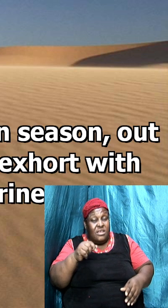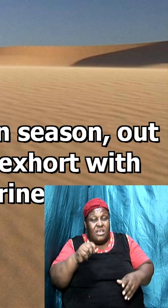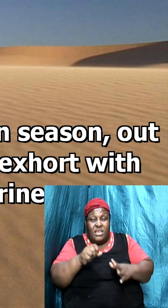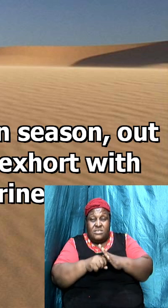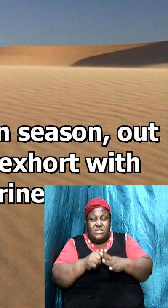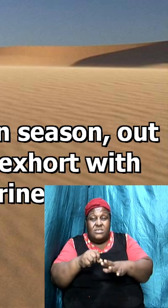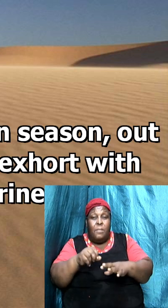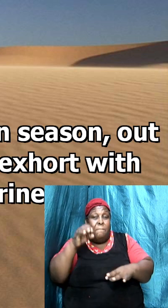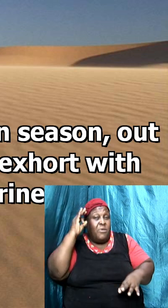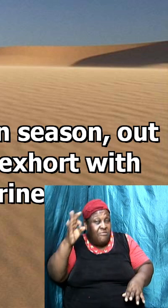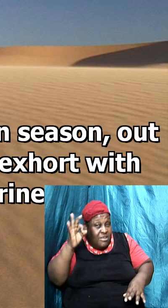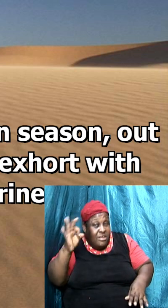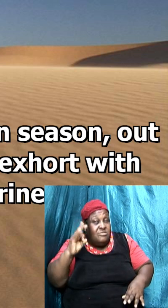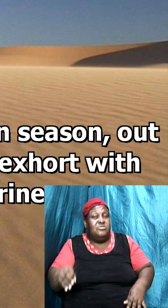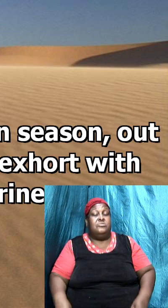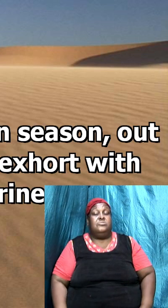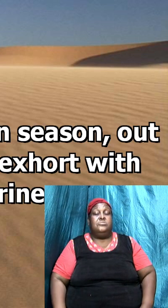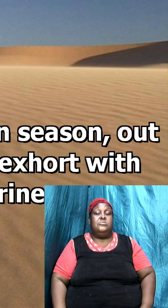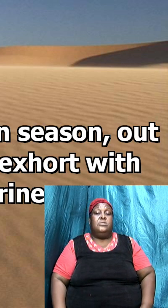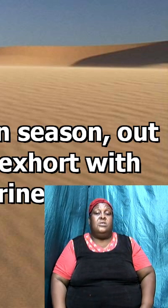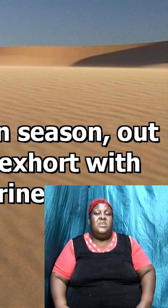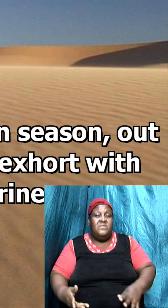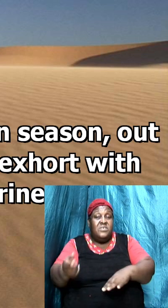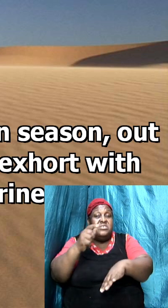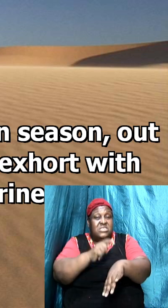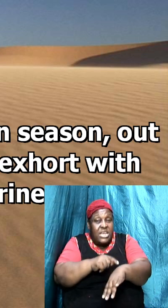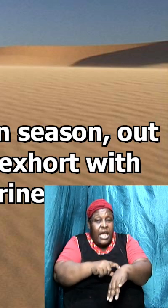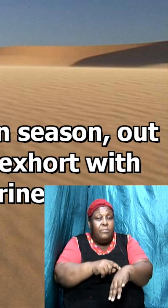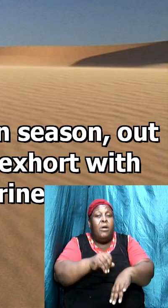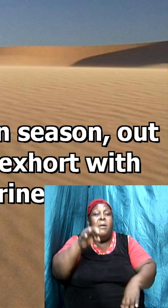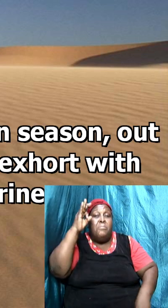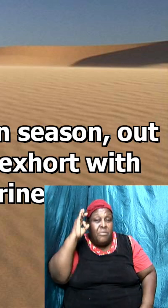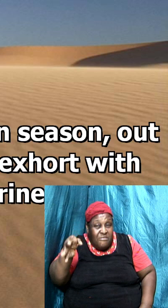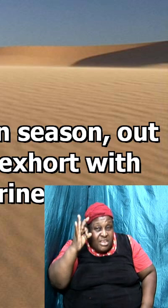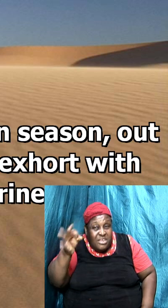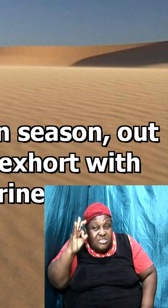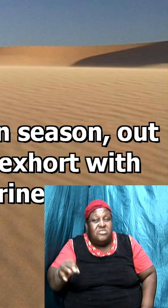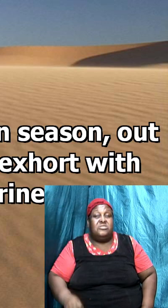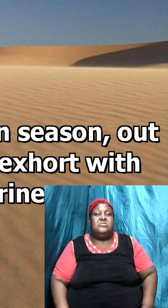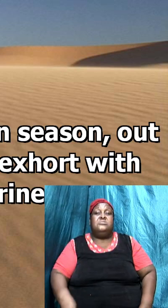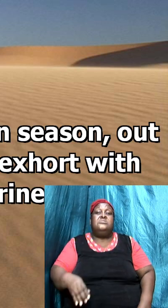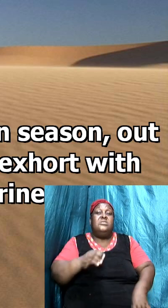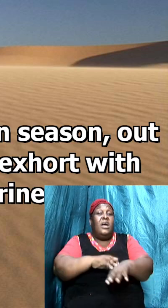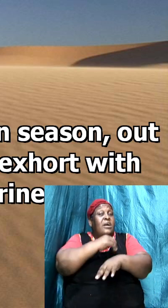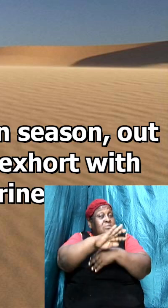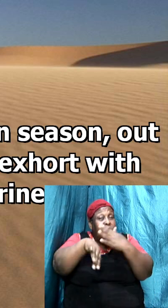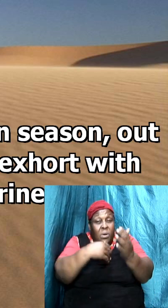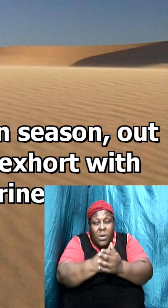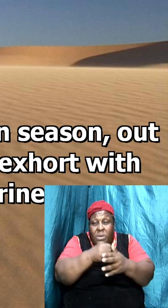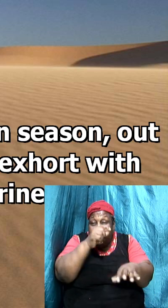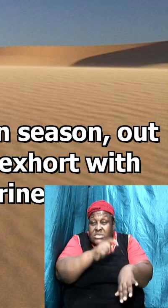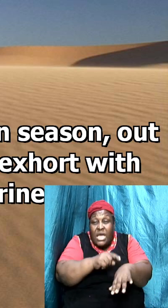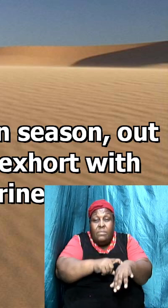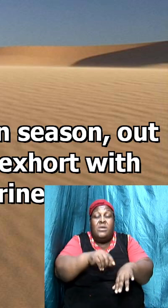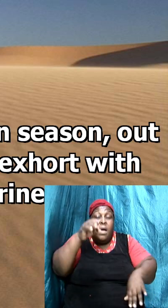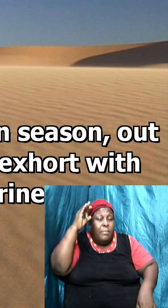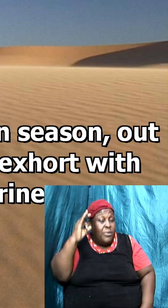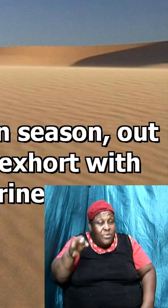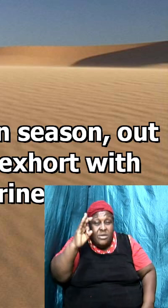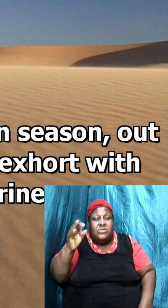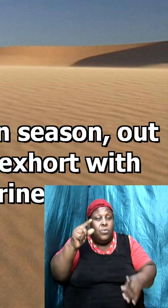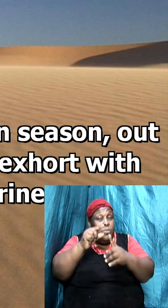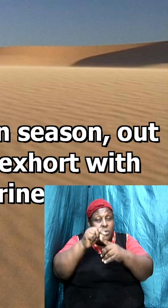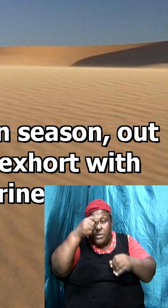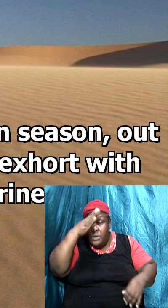preach it. And if there's a season, so he was saying that at all times, you're supposed to preach the